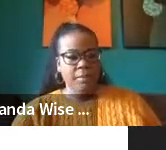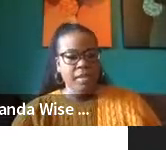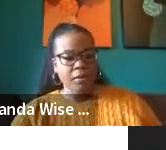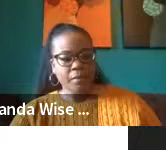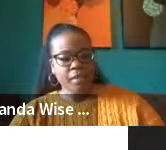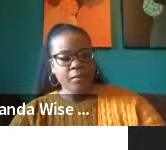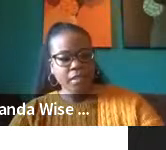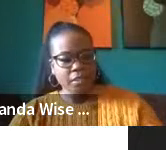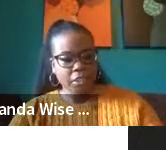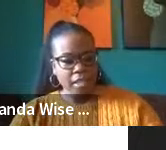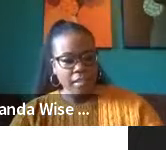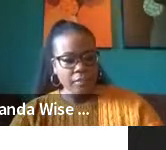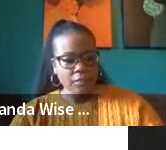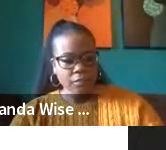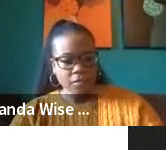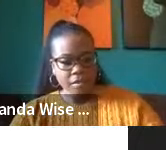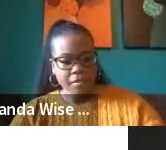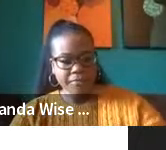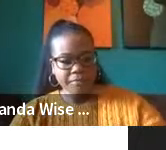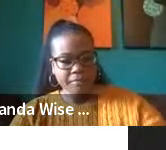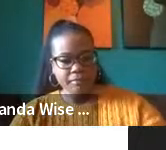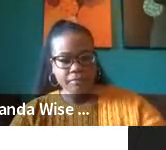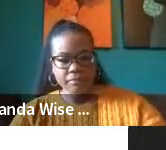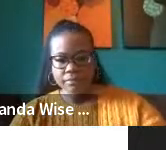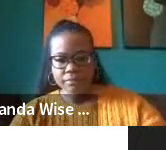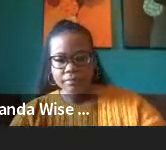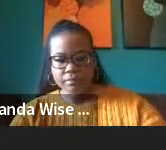Well, am I gonna be able to see the chat in the full screen?